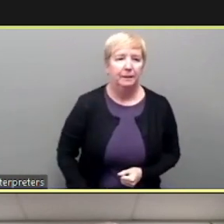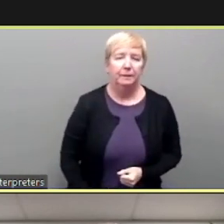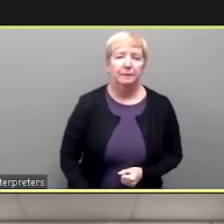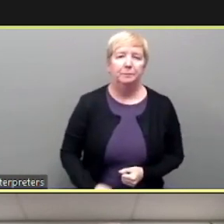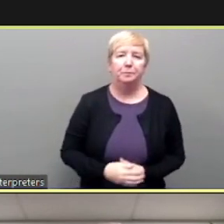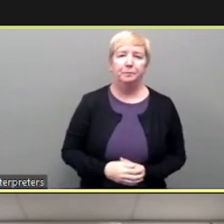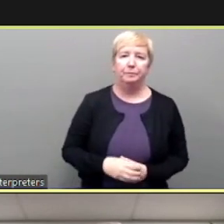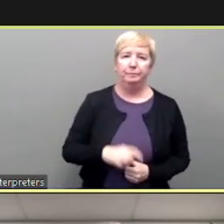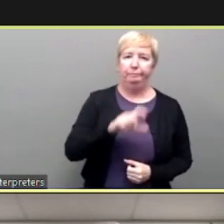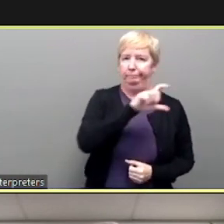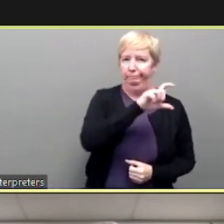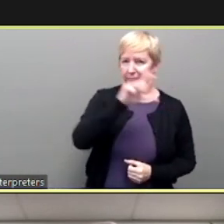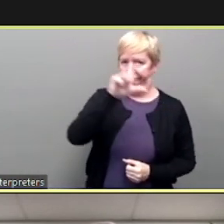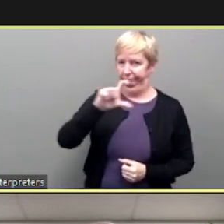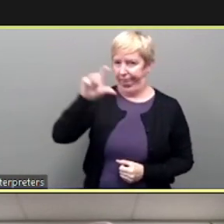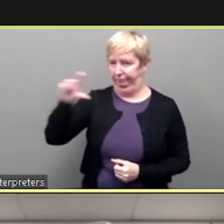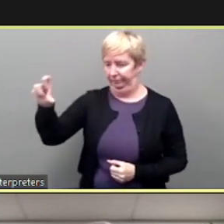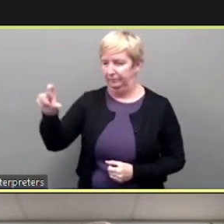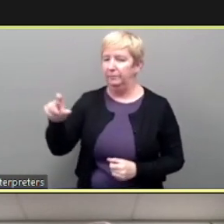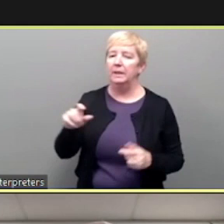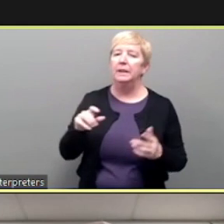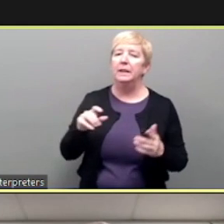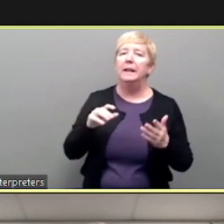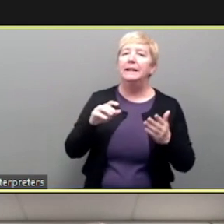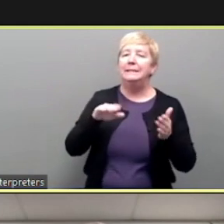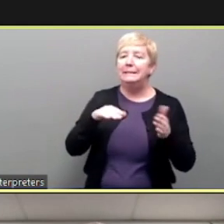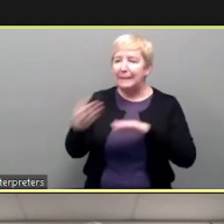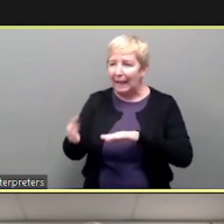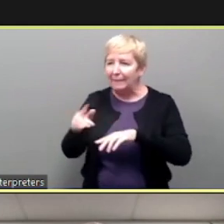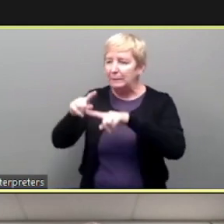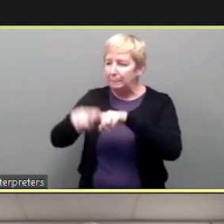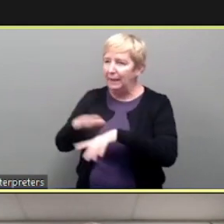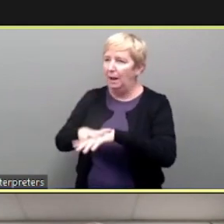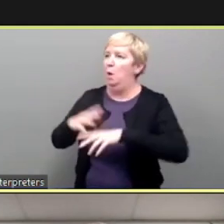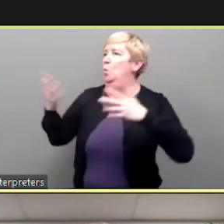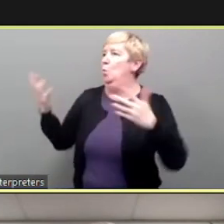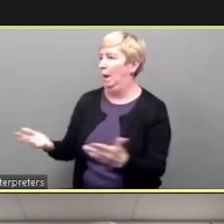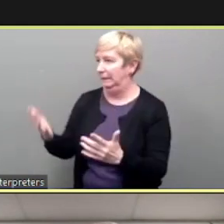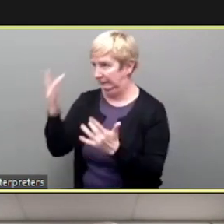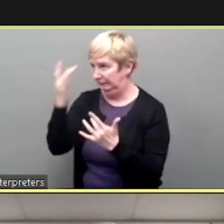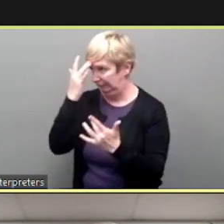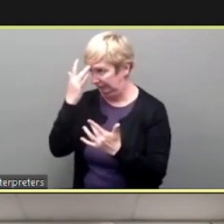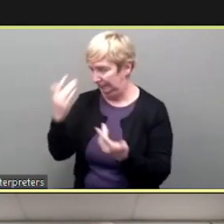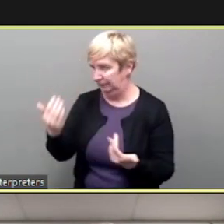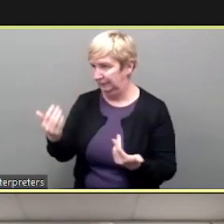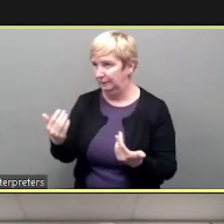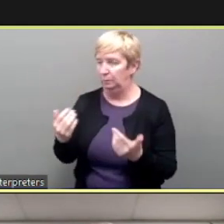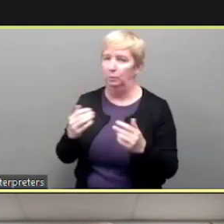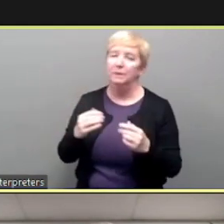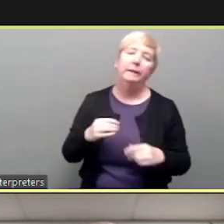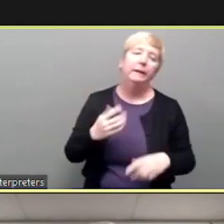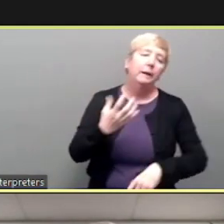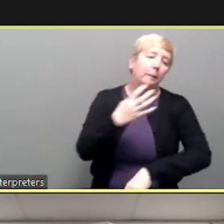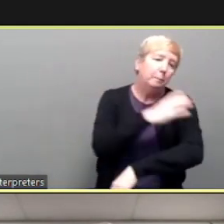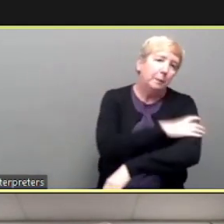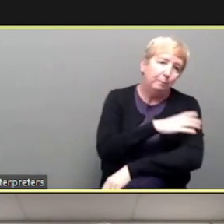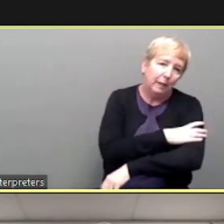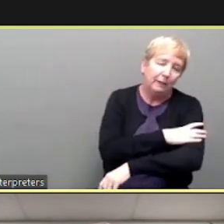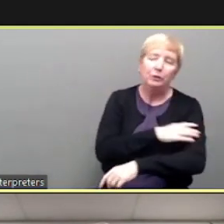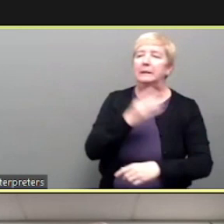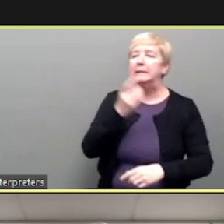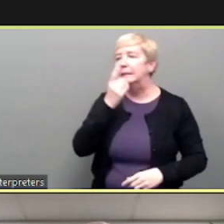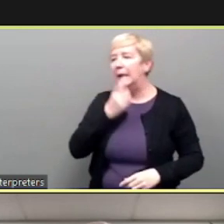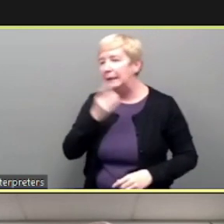Here are the percentage of deaths by underlying condition by age group. And so hypertension, diabetes, cardiovascular